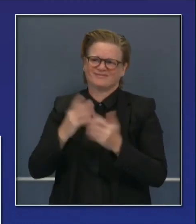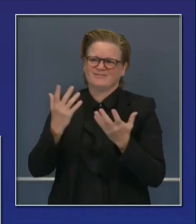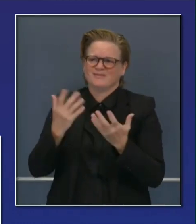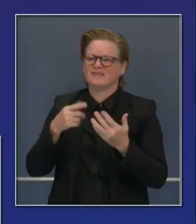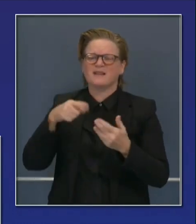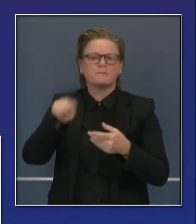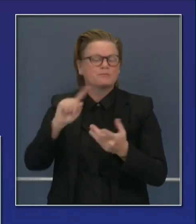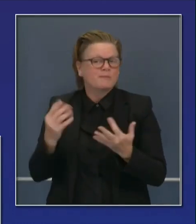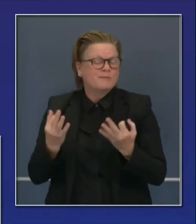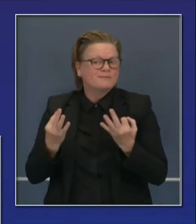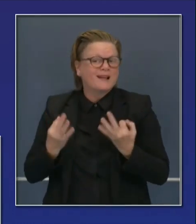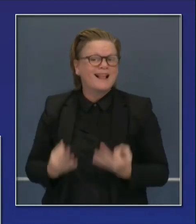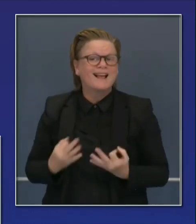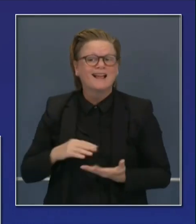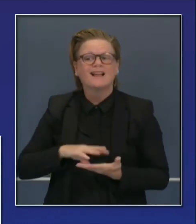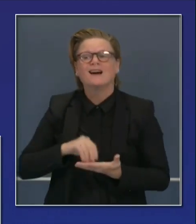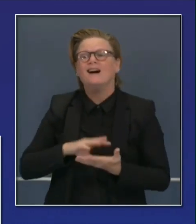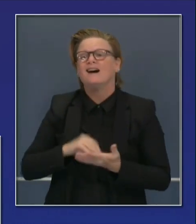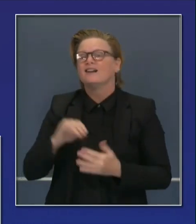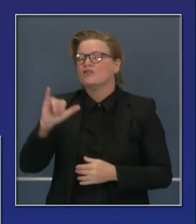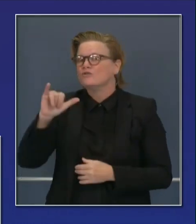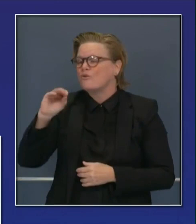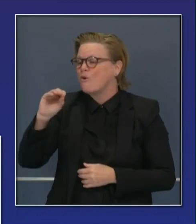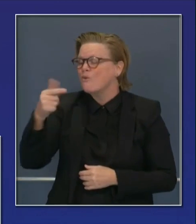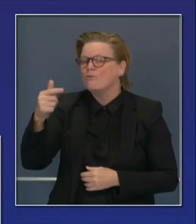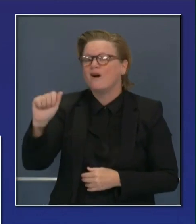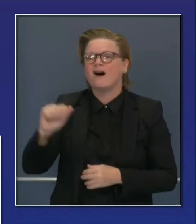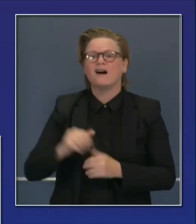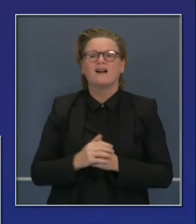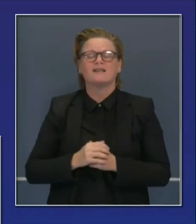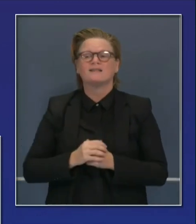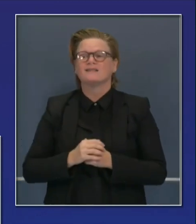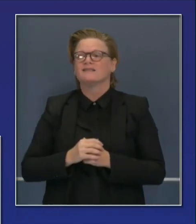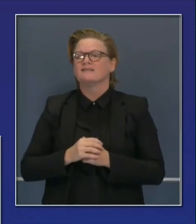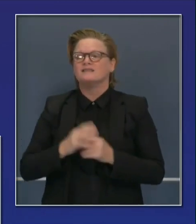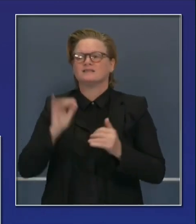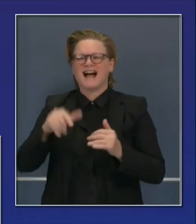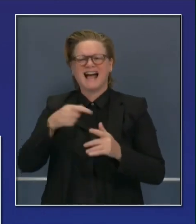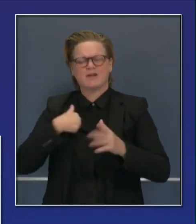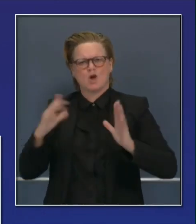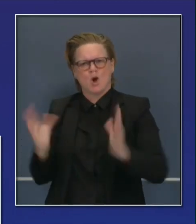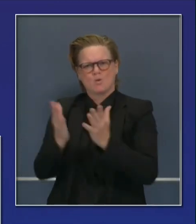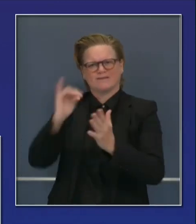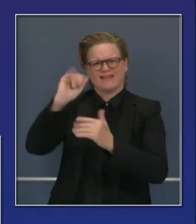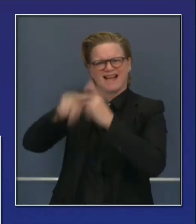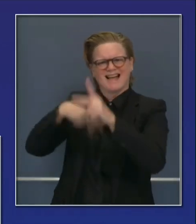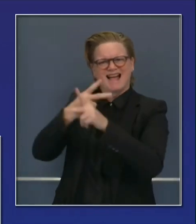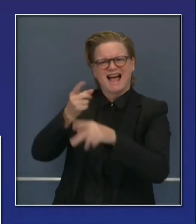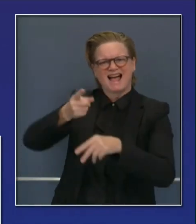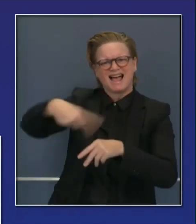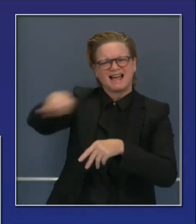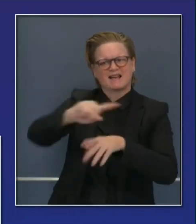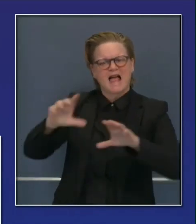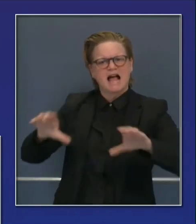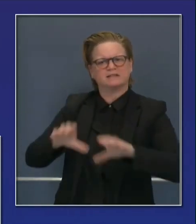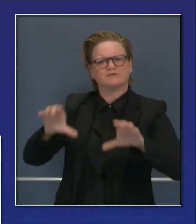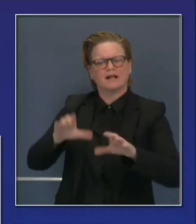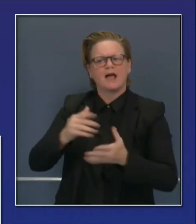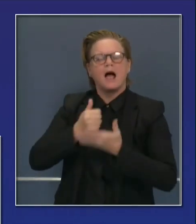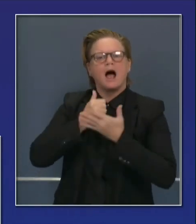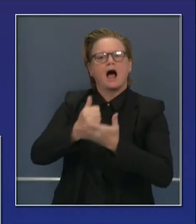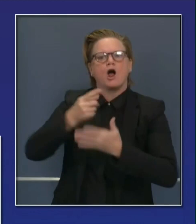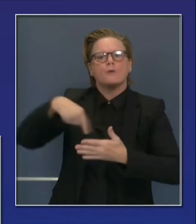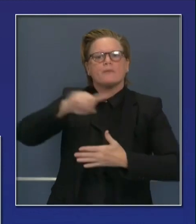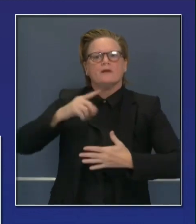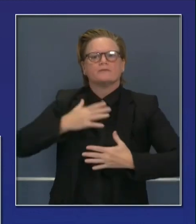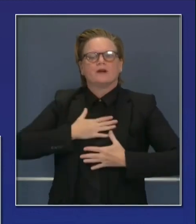I imagine, in yoga, we encourage those activities. So this is really important to take care of your physical health, to take